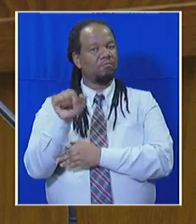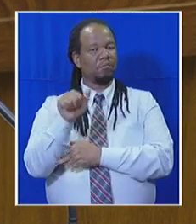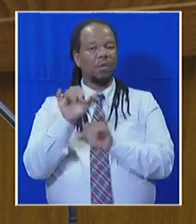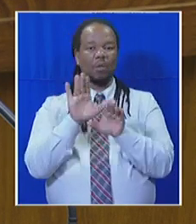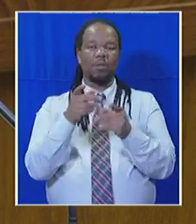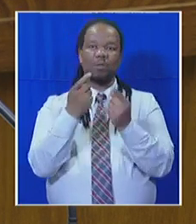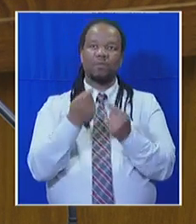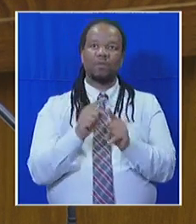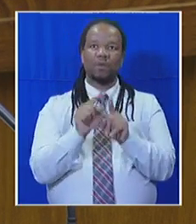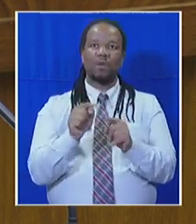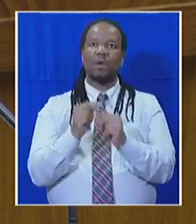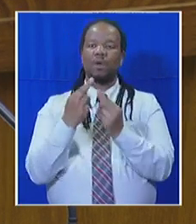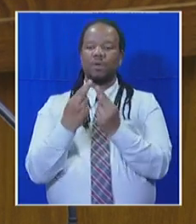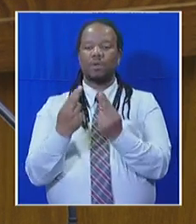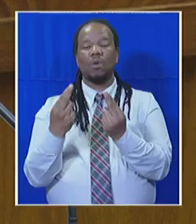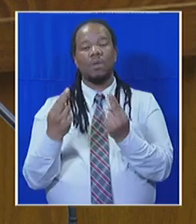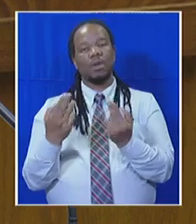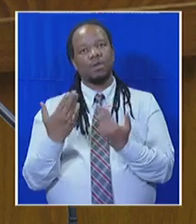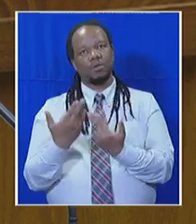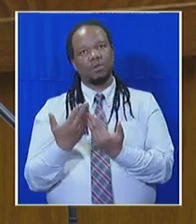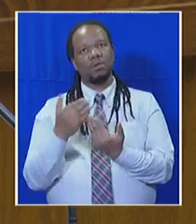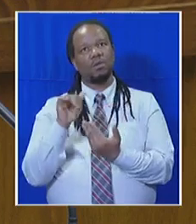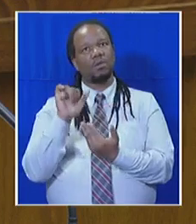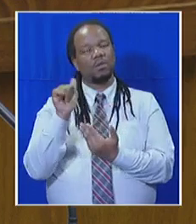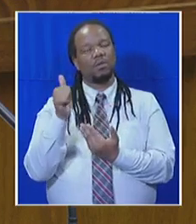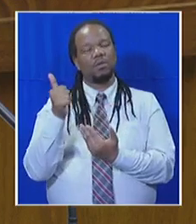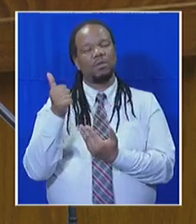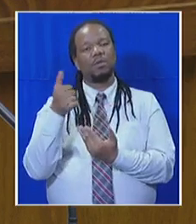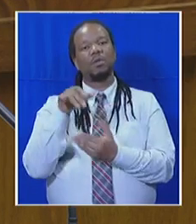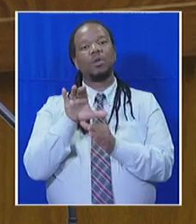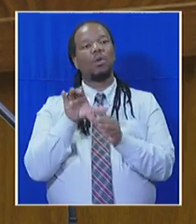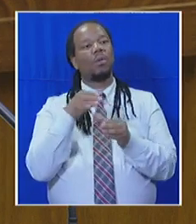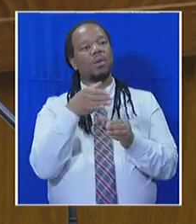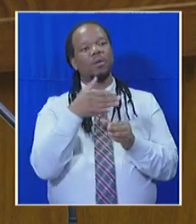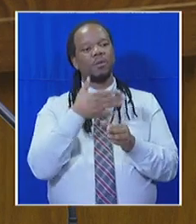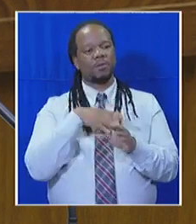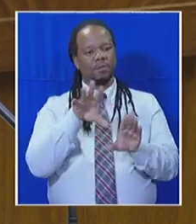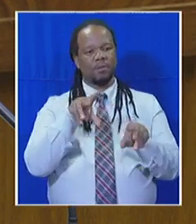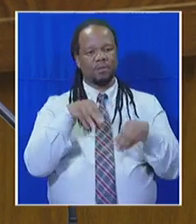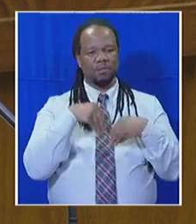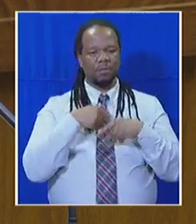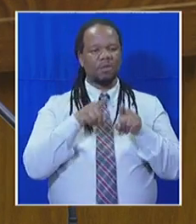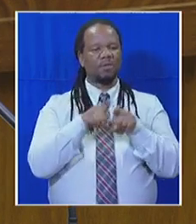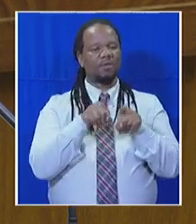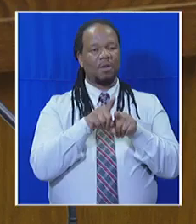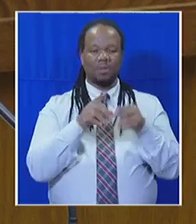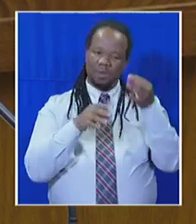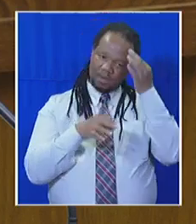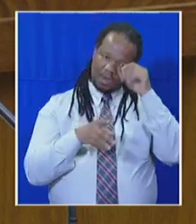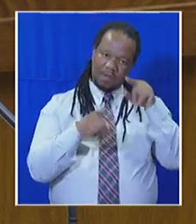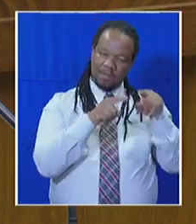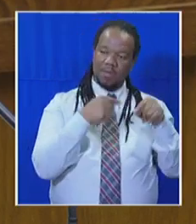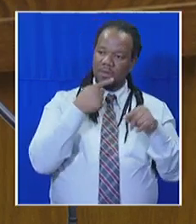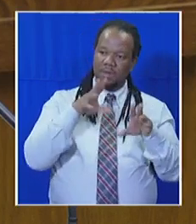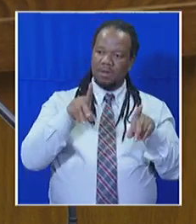The recommendation provided are of a committee that is in denial, like the rest of the government, that our economy is in